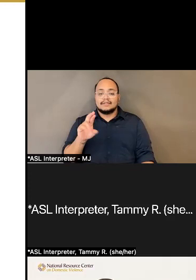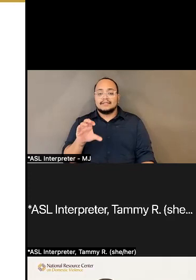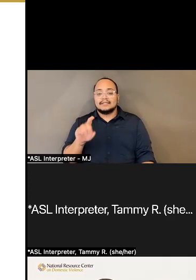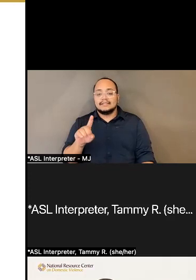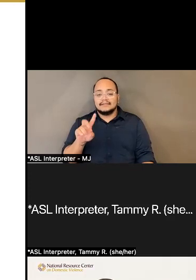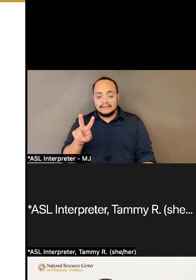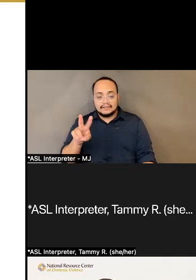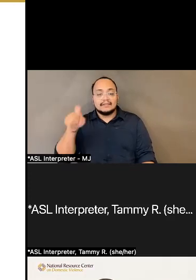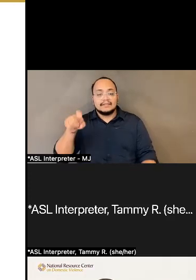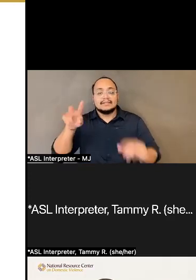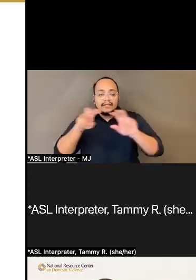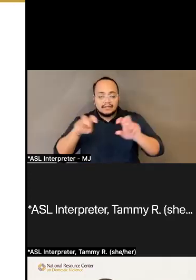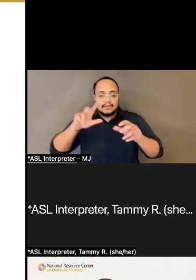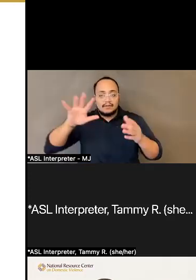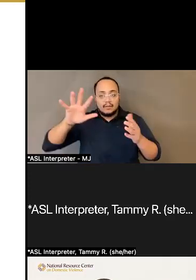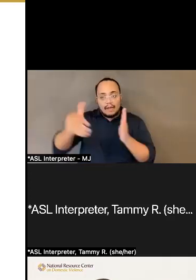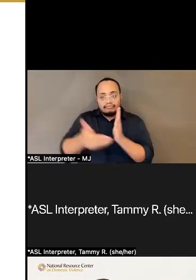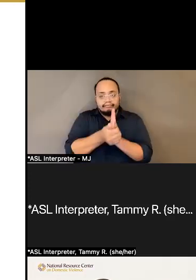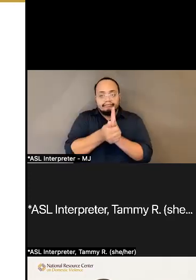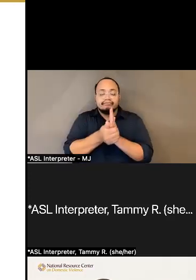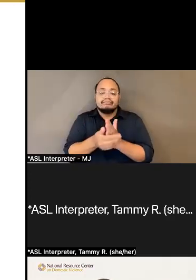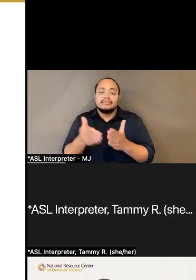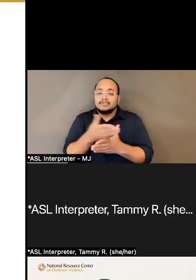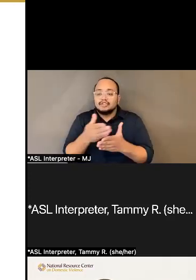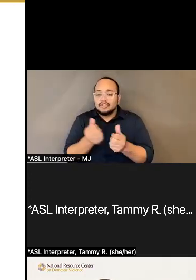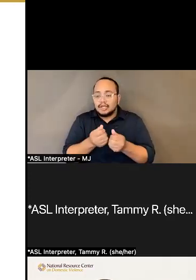about will be shared with you all.